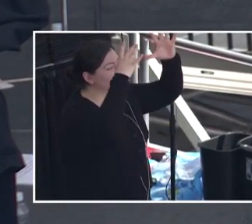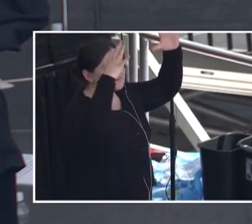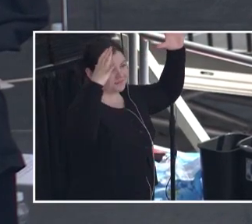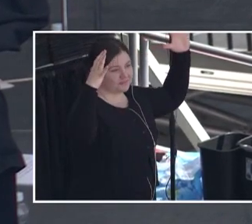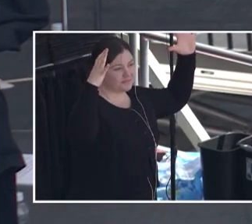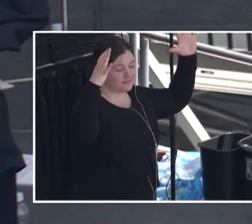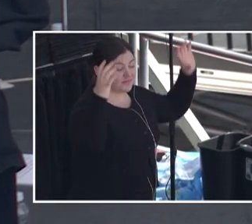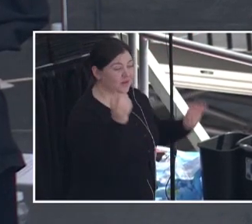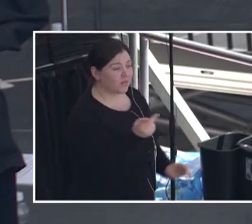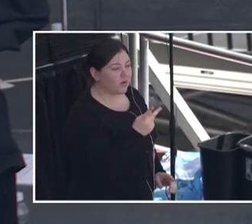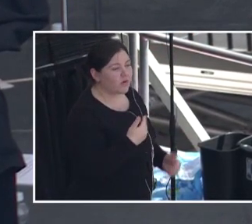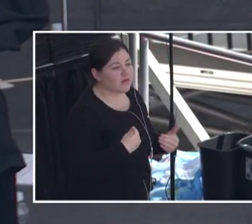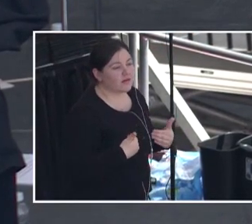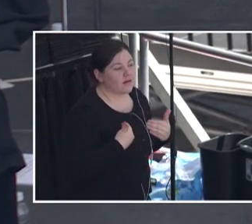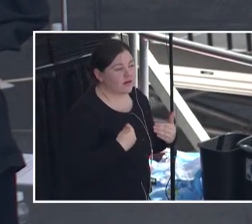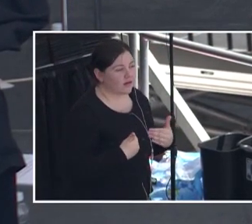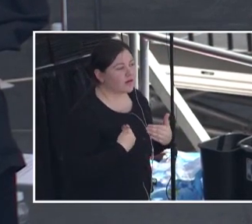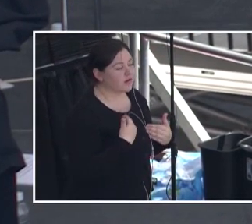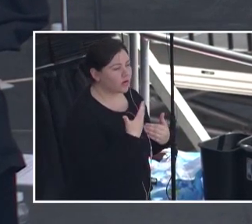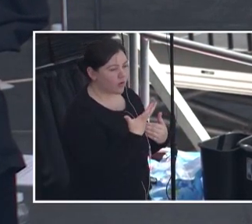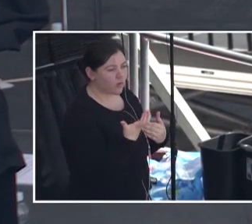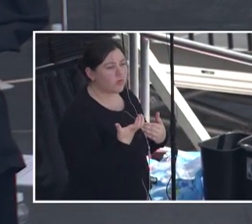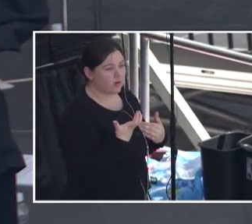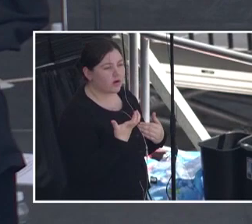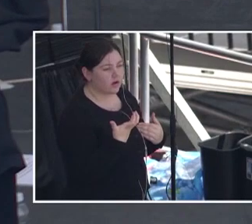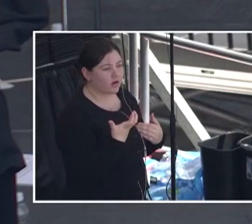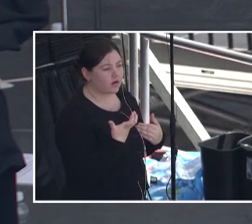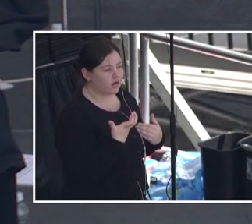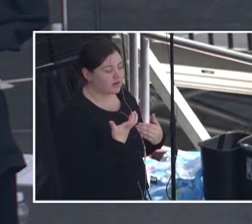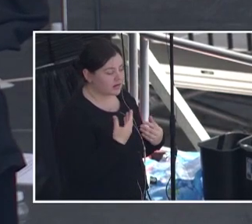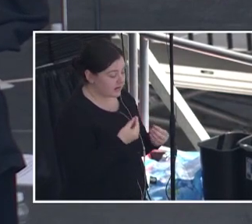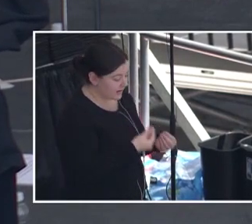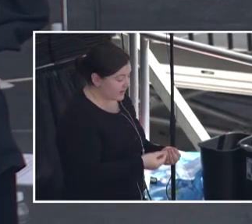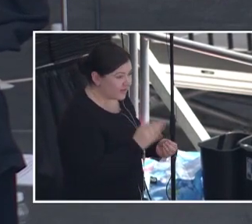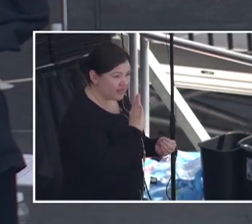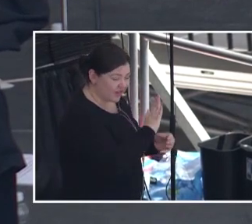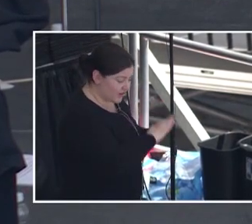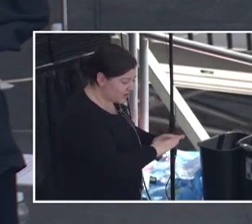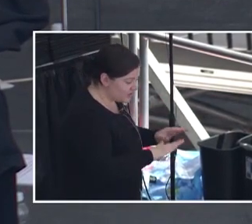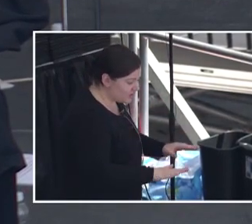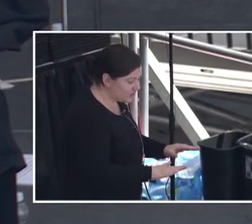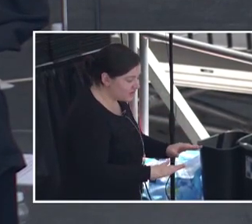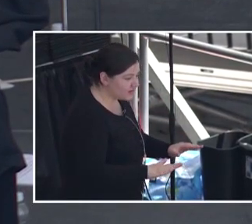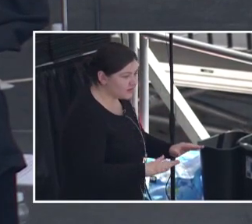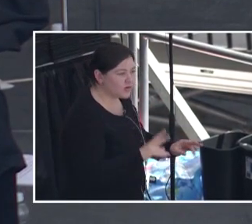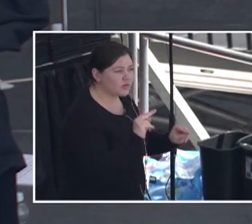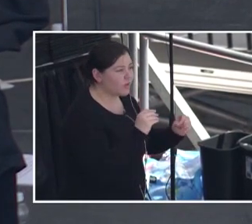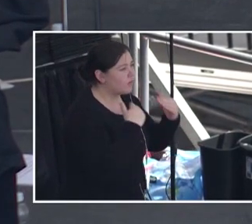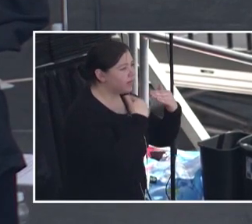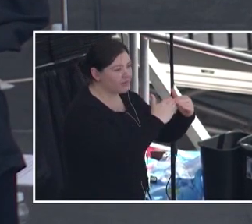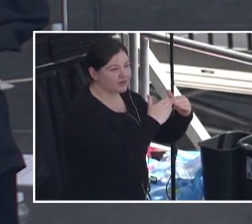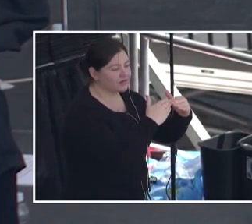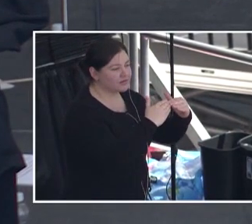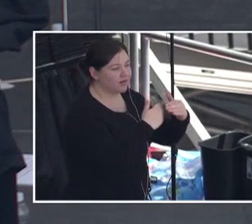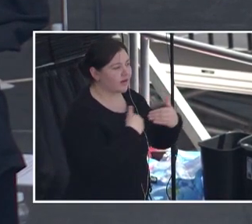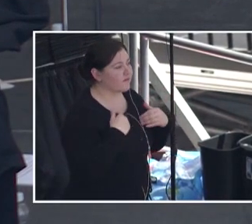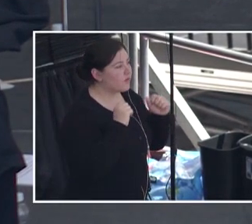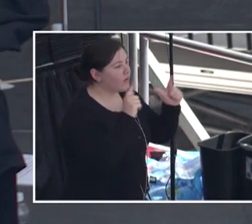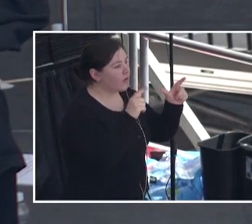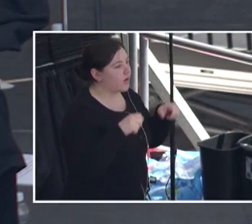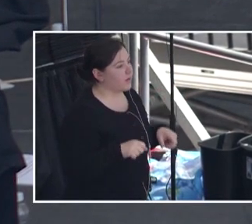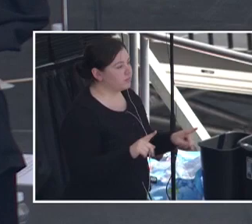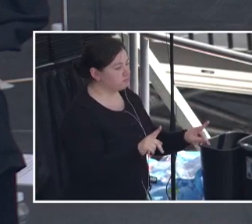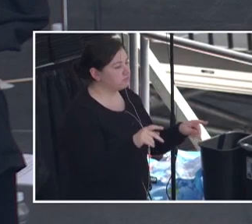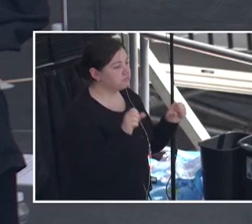young age, they wanted to give me endless opportunities. By leaving Colombia and coming to the